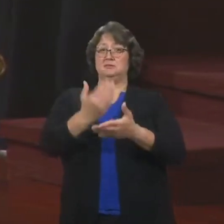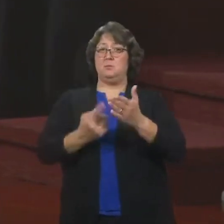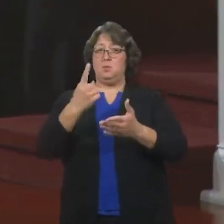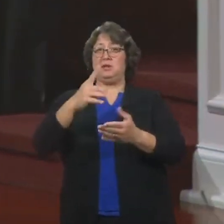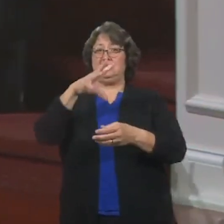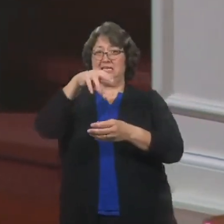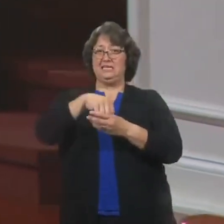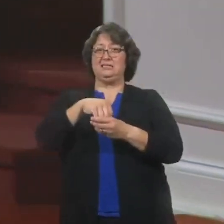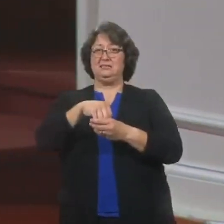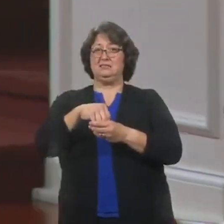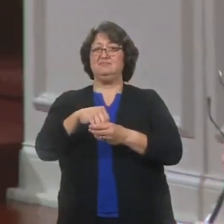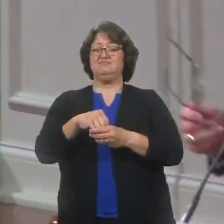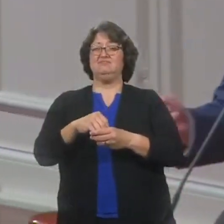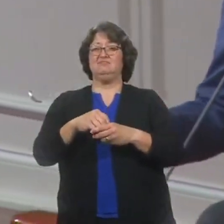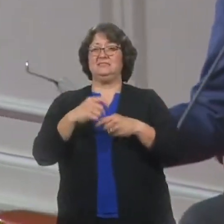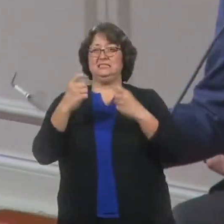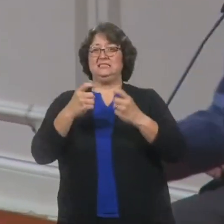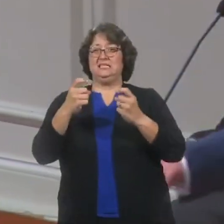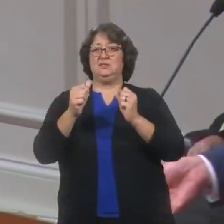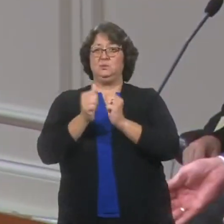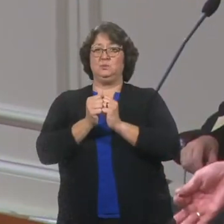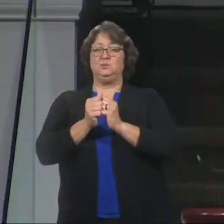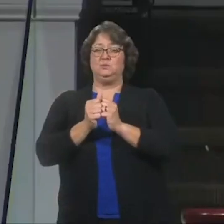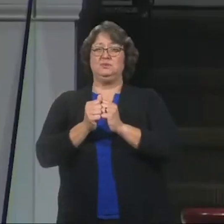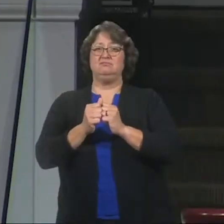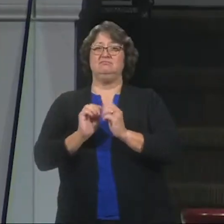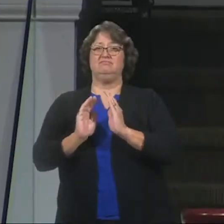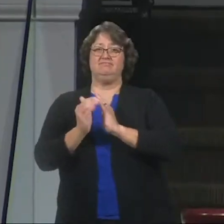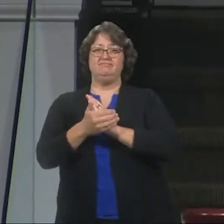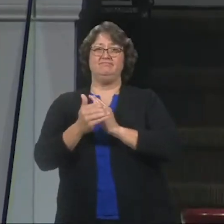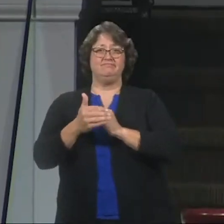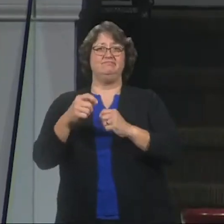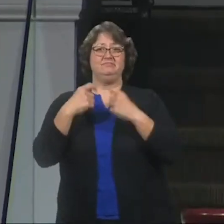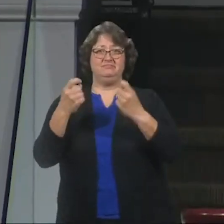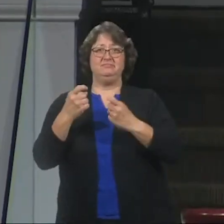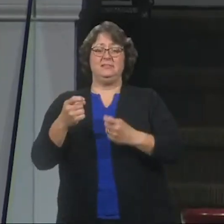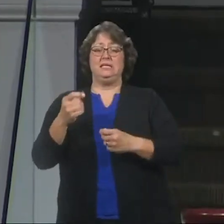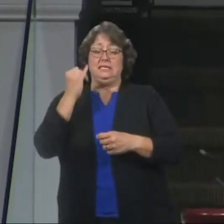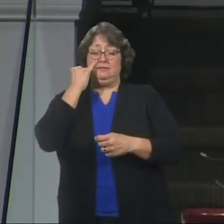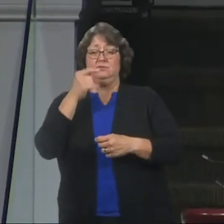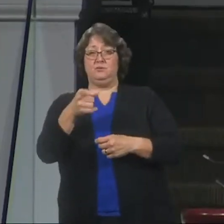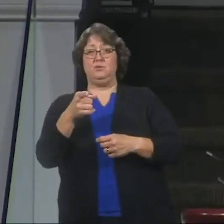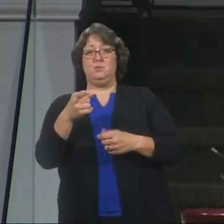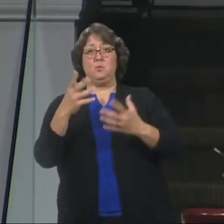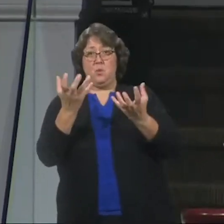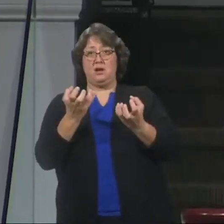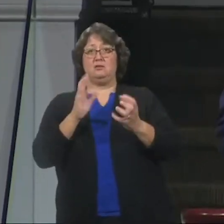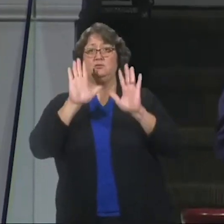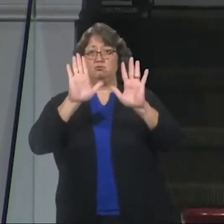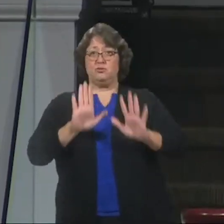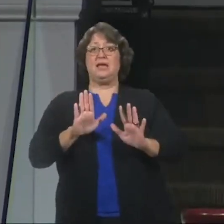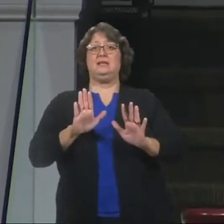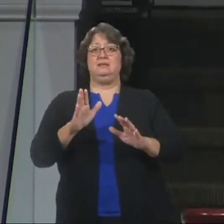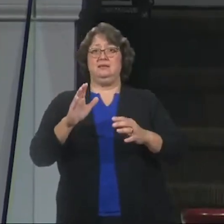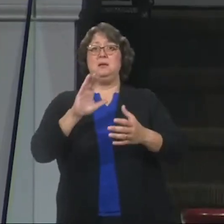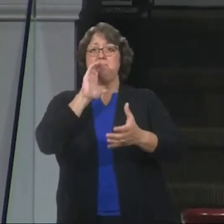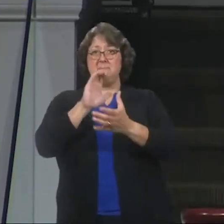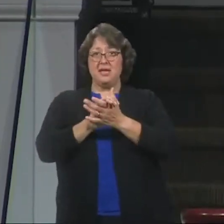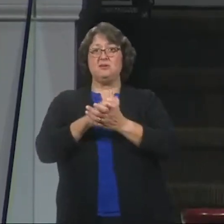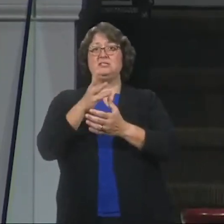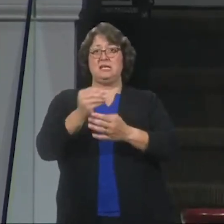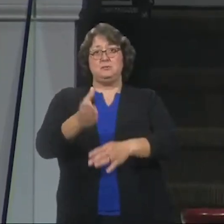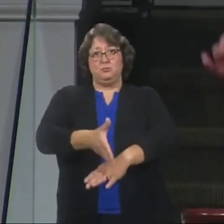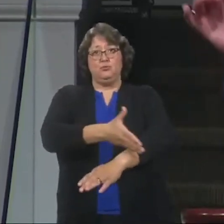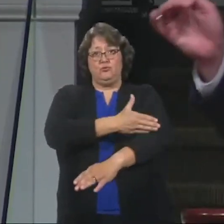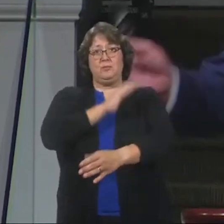into a pit of immorality. And so, but the way you have a great marriage and the way you improve your marriage is you grow grass and not